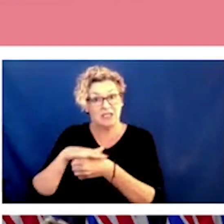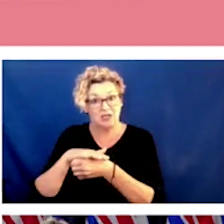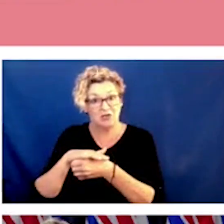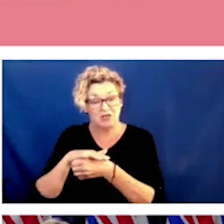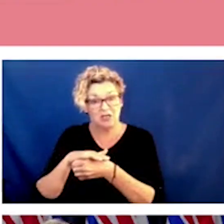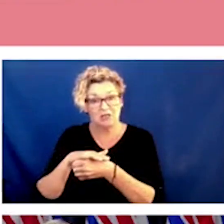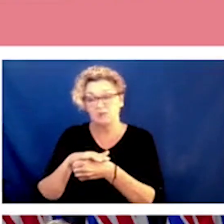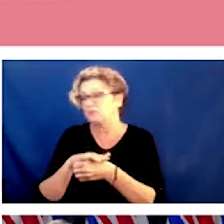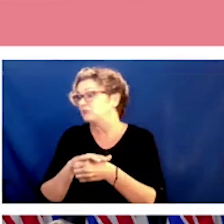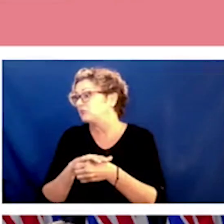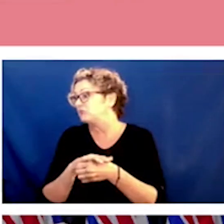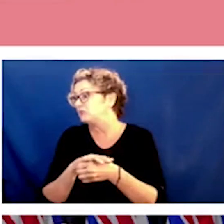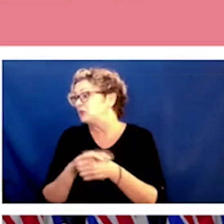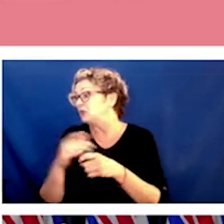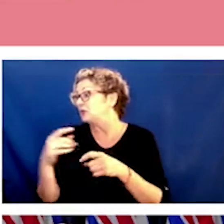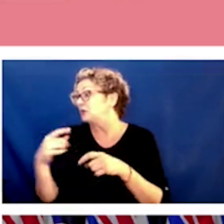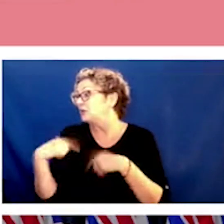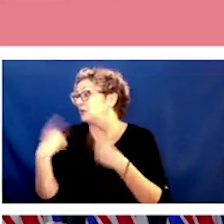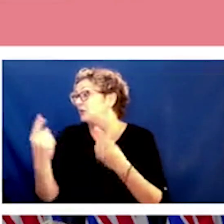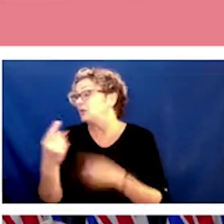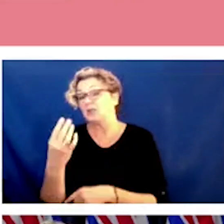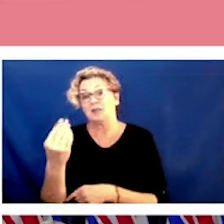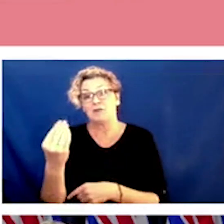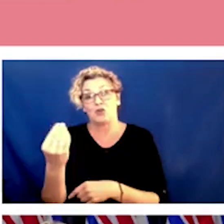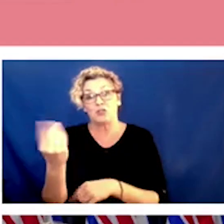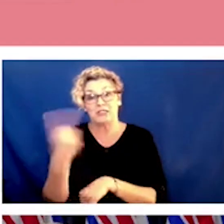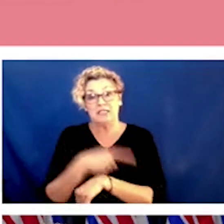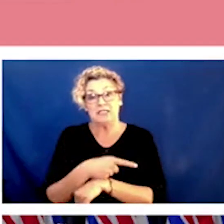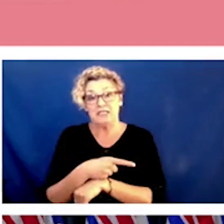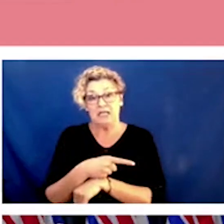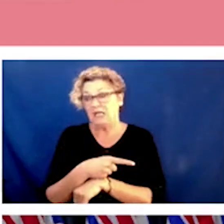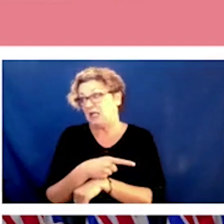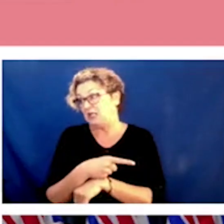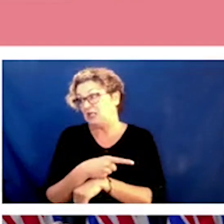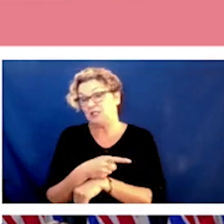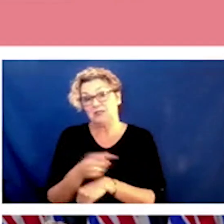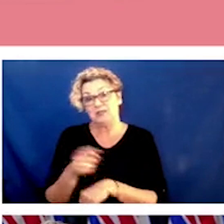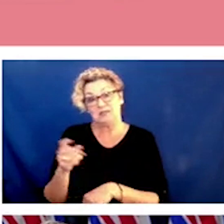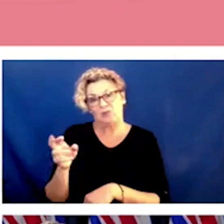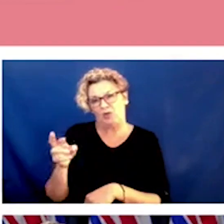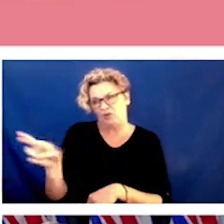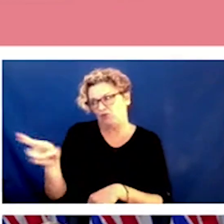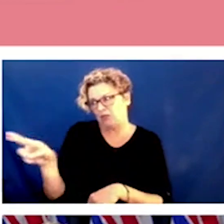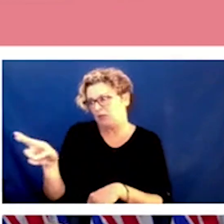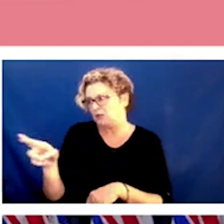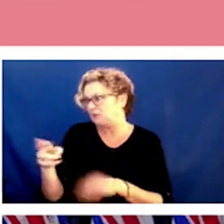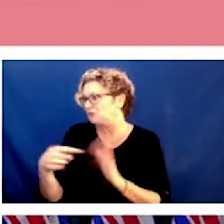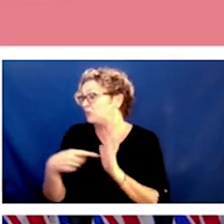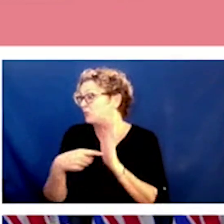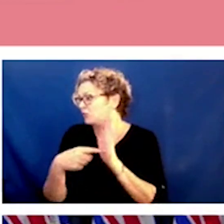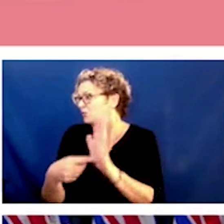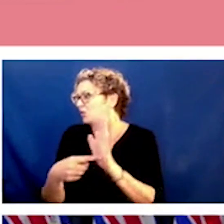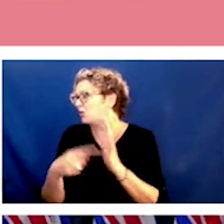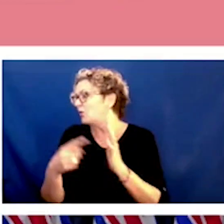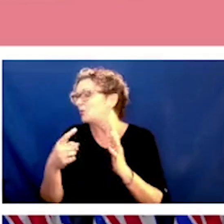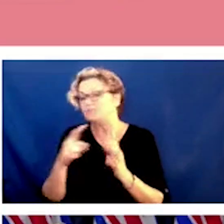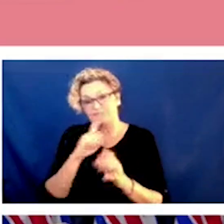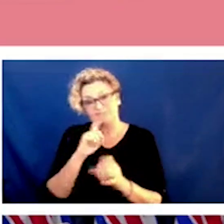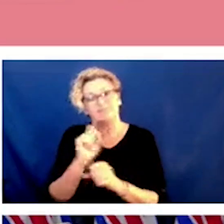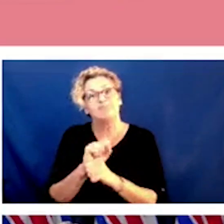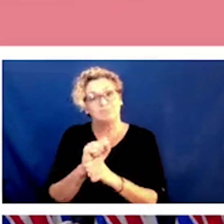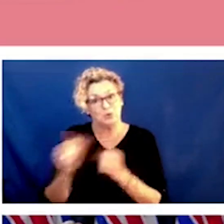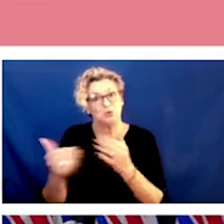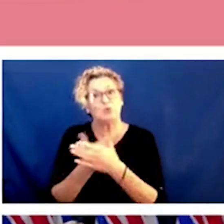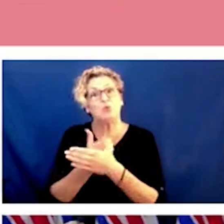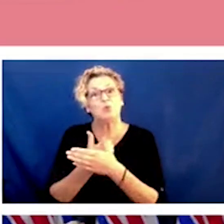We're talking first is the epidemiology, so that is the person, place, and time of how this virus has affected our populations